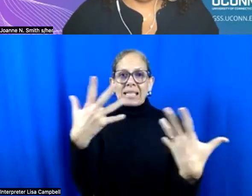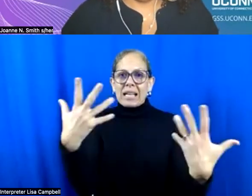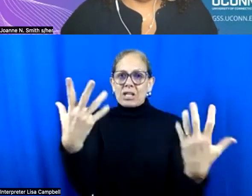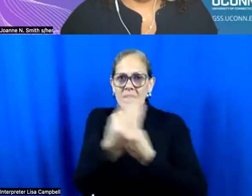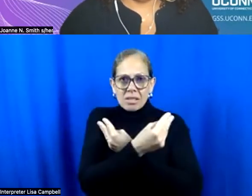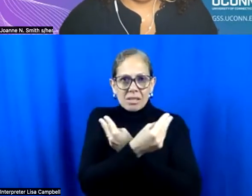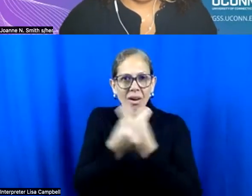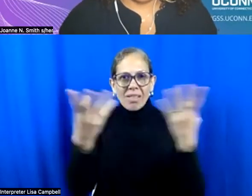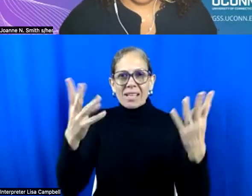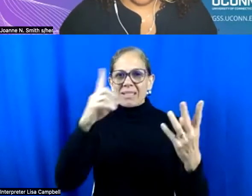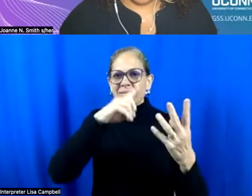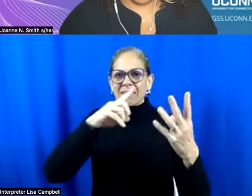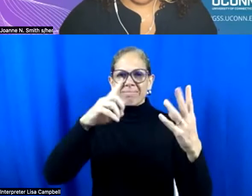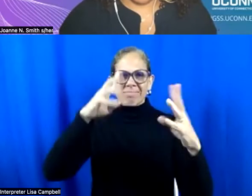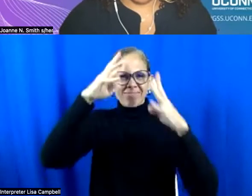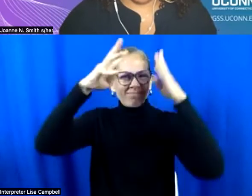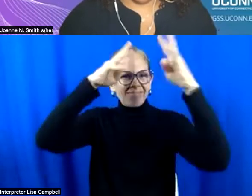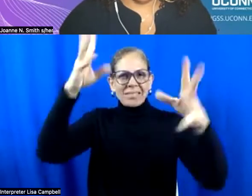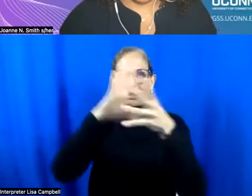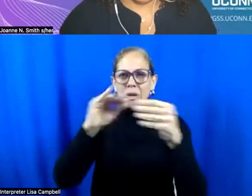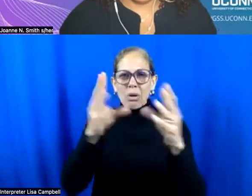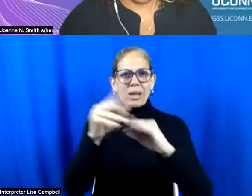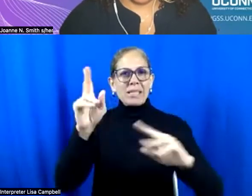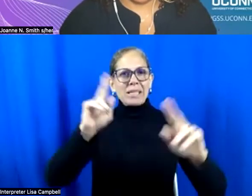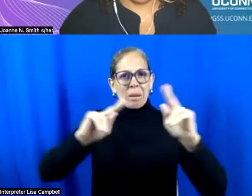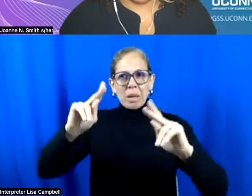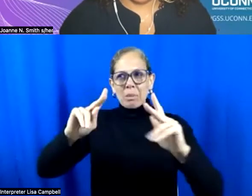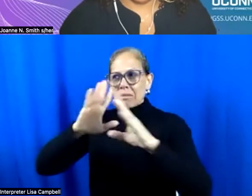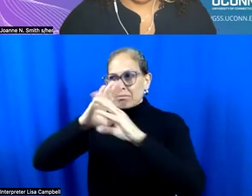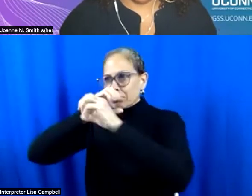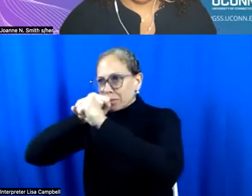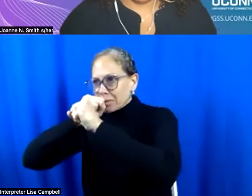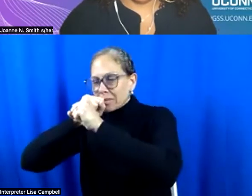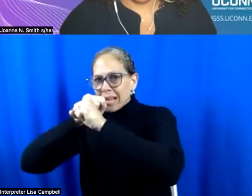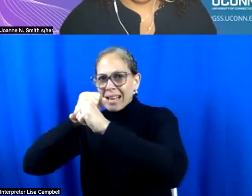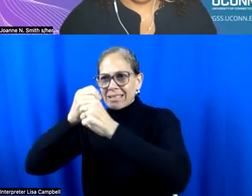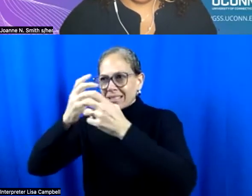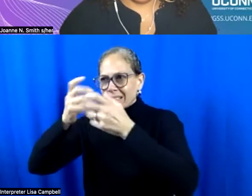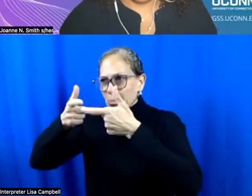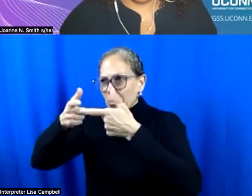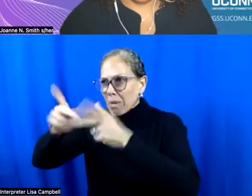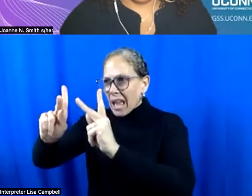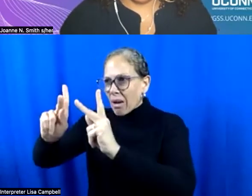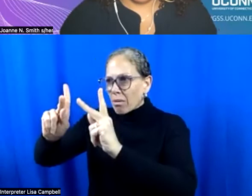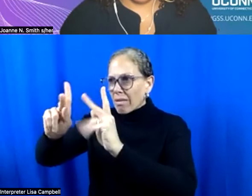these myths that reinforce the silence and allow the violence to perpetuate.